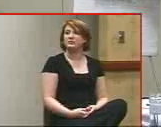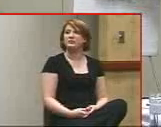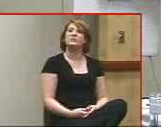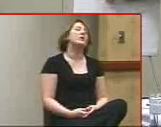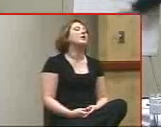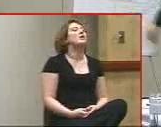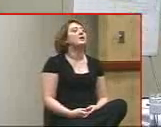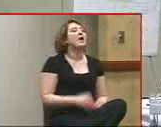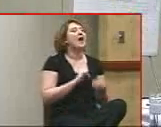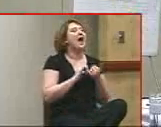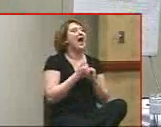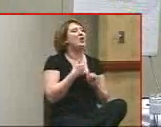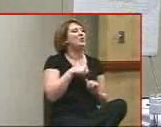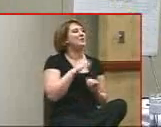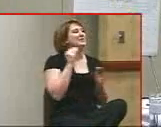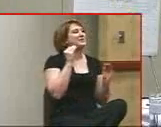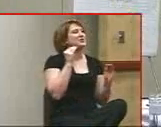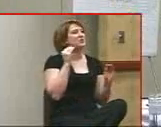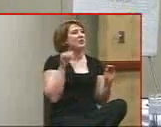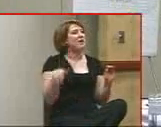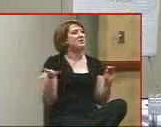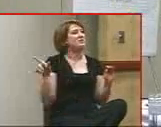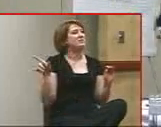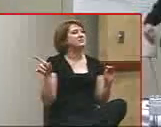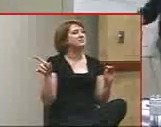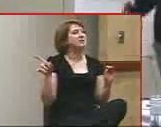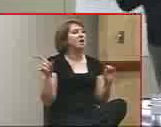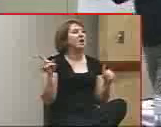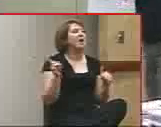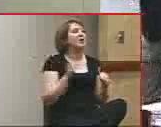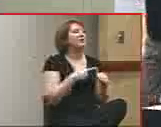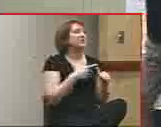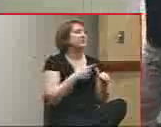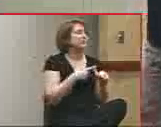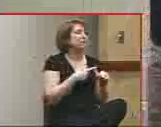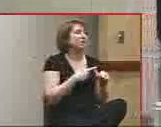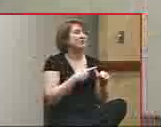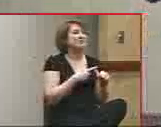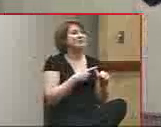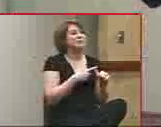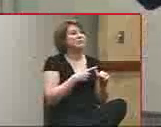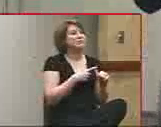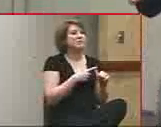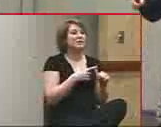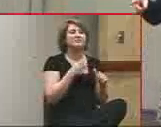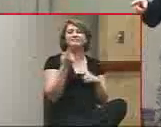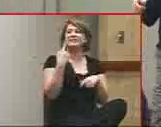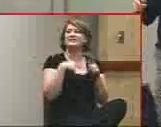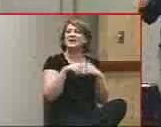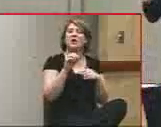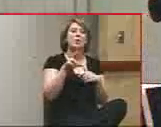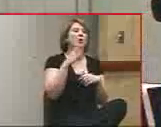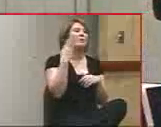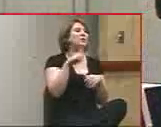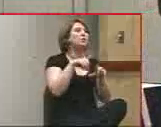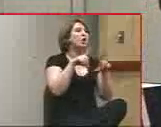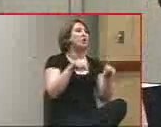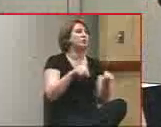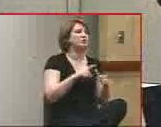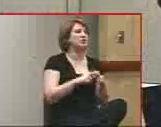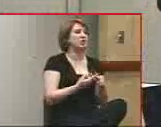How will we teach this? Let's go first of all with either the sign or the blue